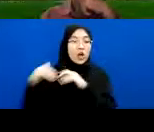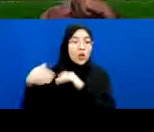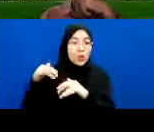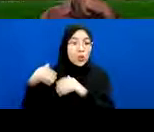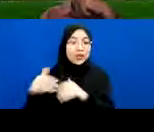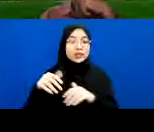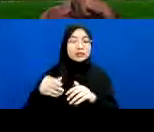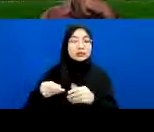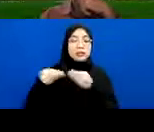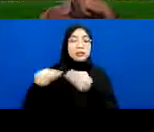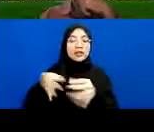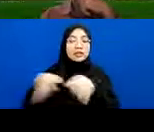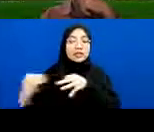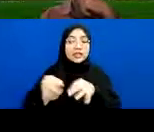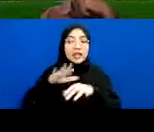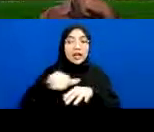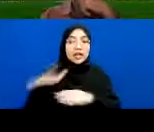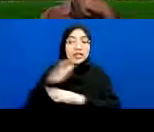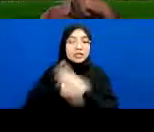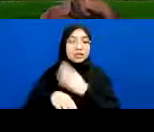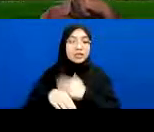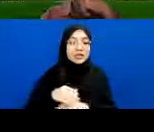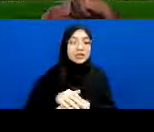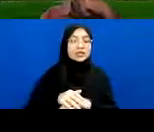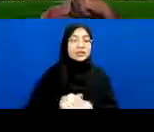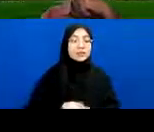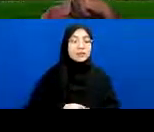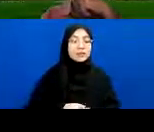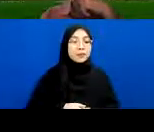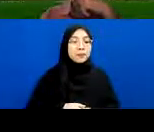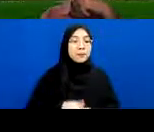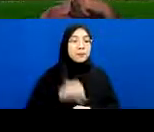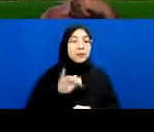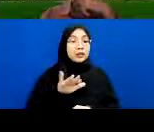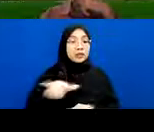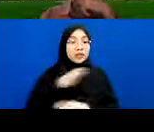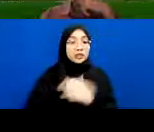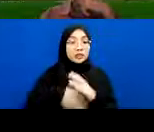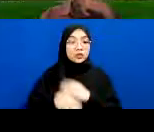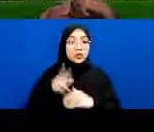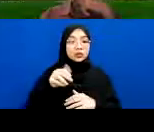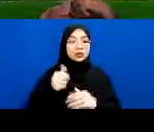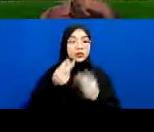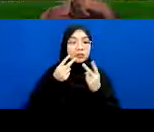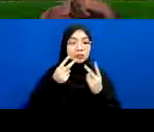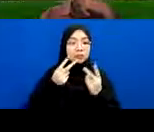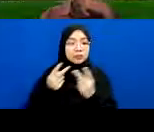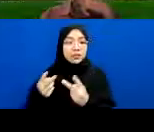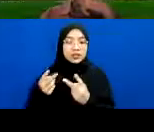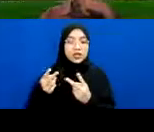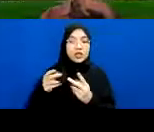low capability to accommodate the needs of children with disability can be seen in the built environment, including school